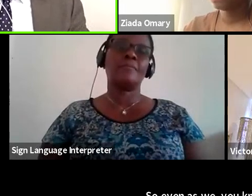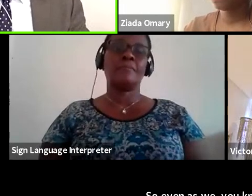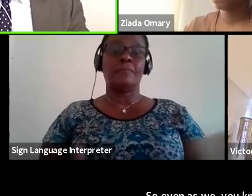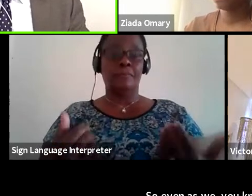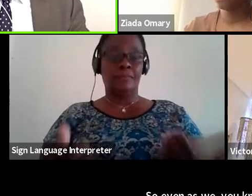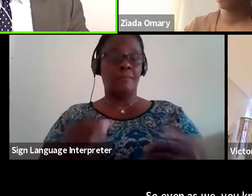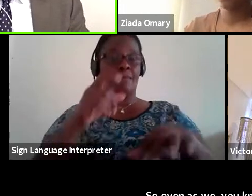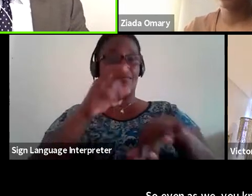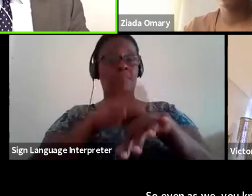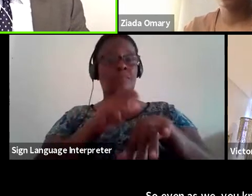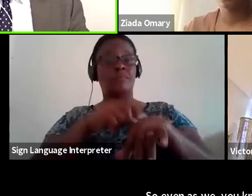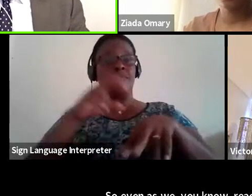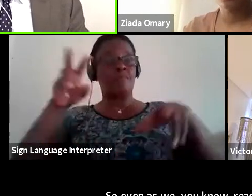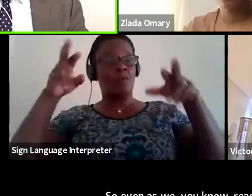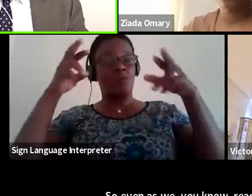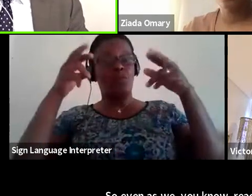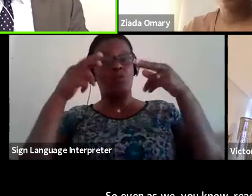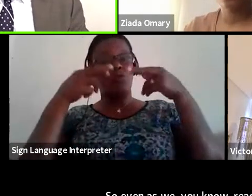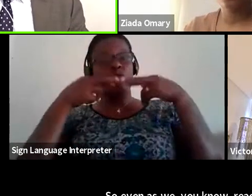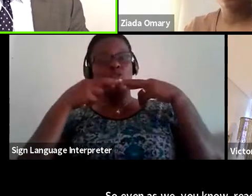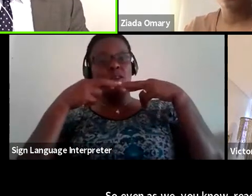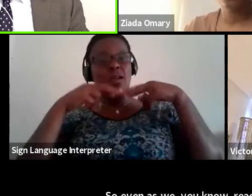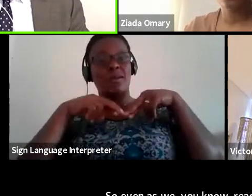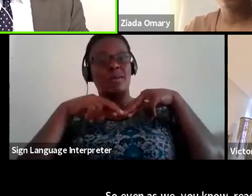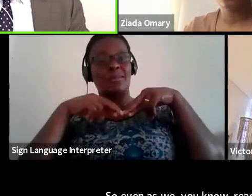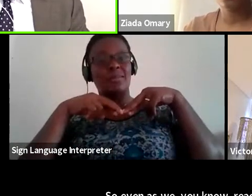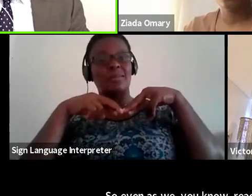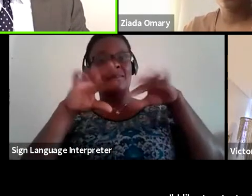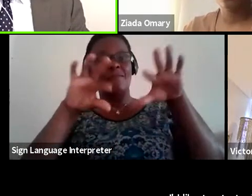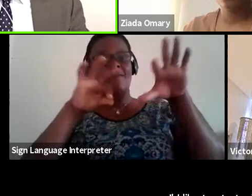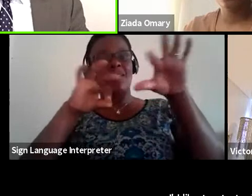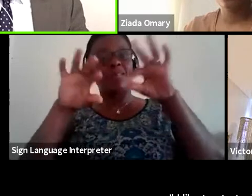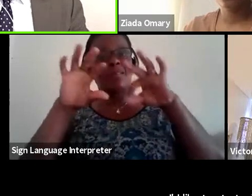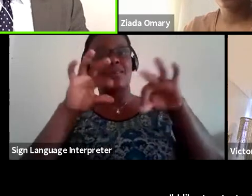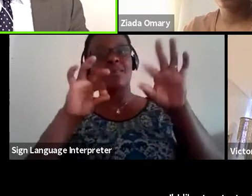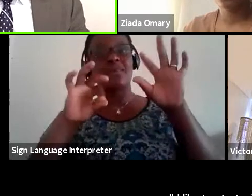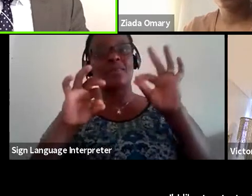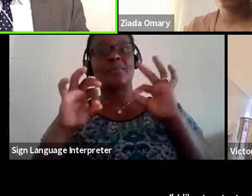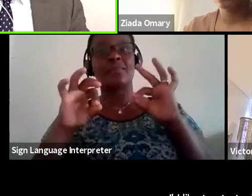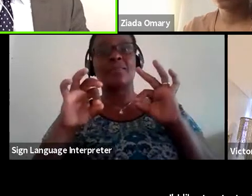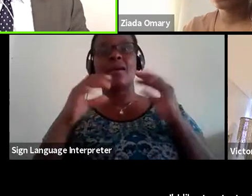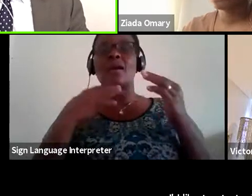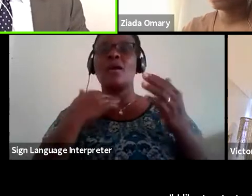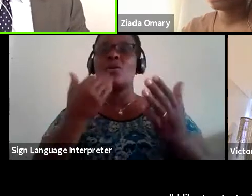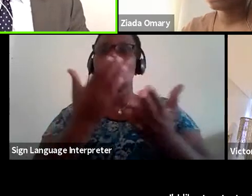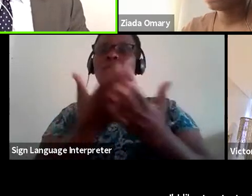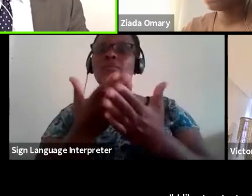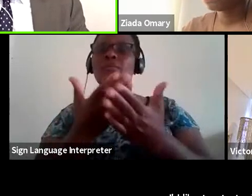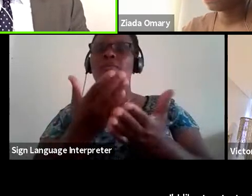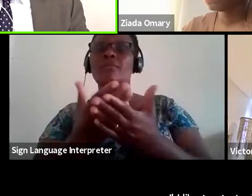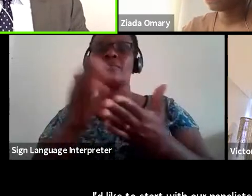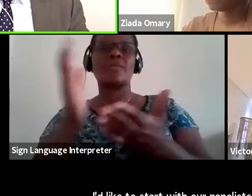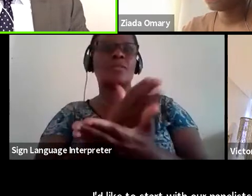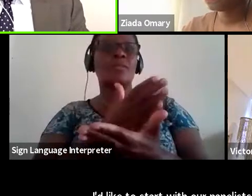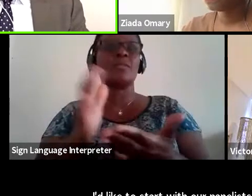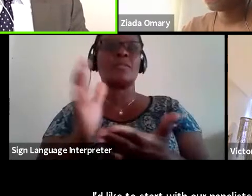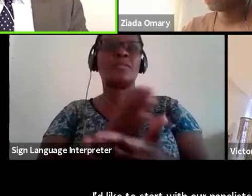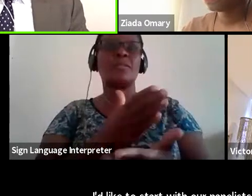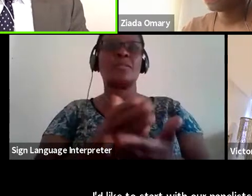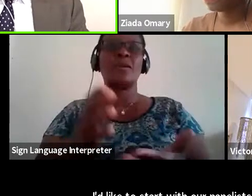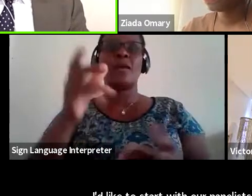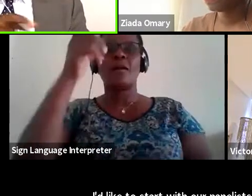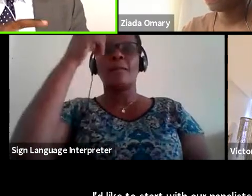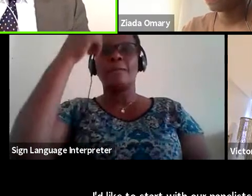findings, I'd like to start with our panelists sharing with us their personal